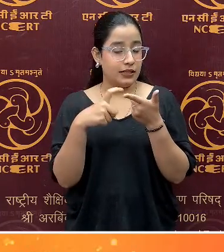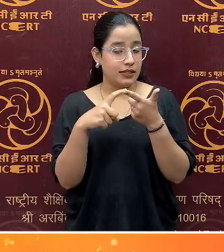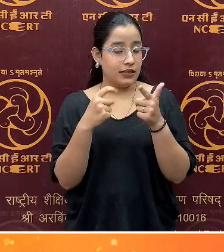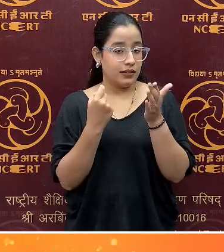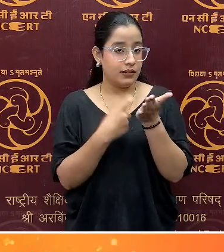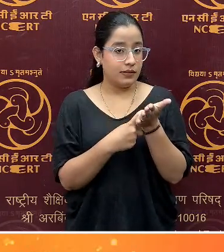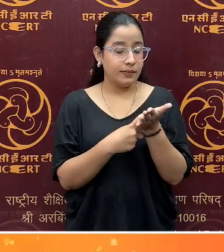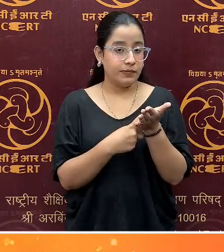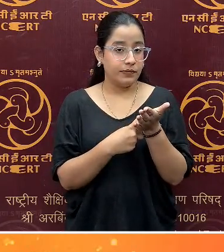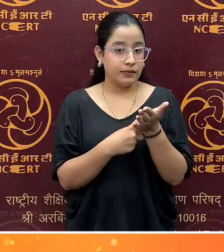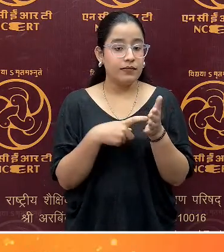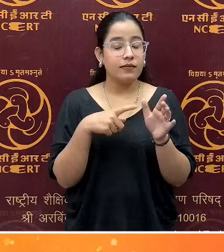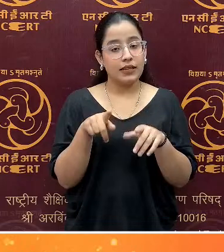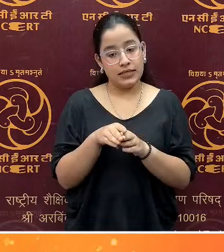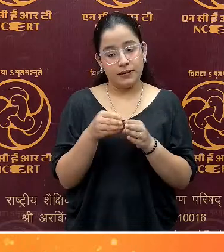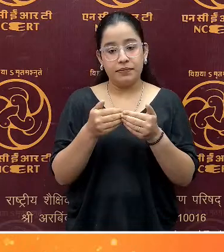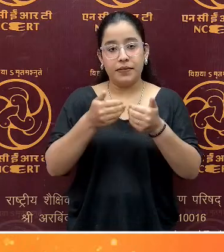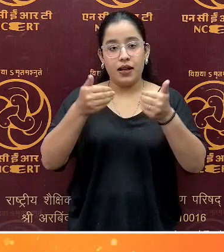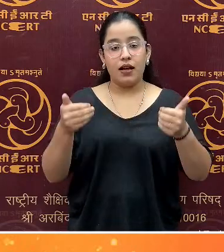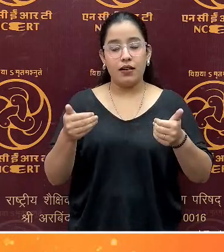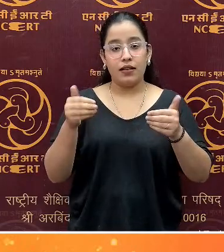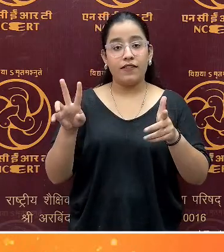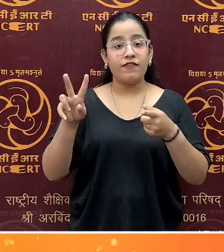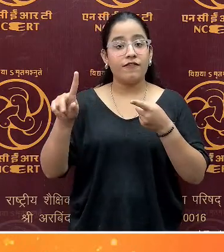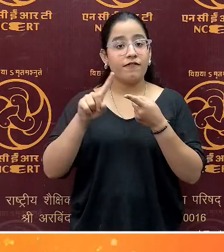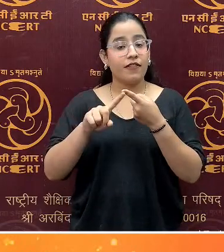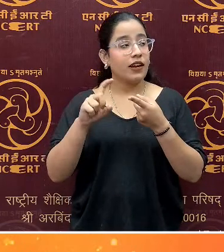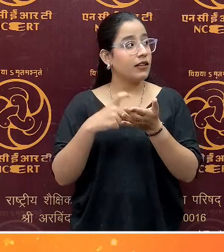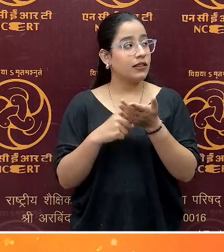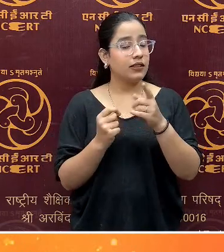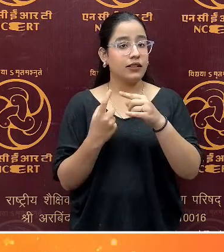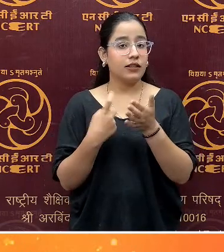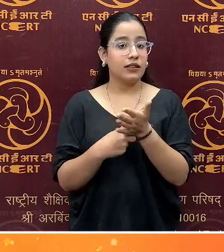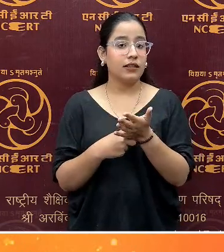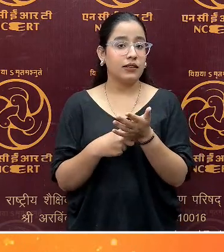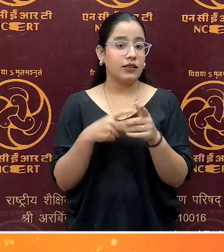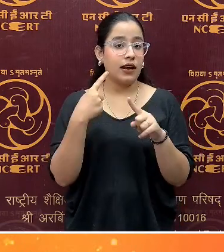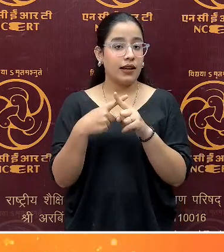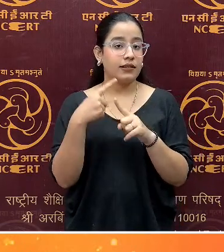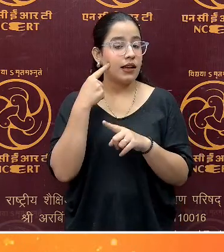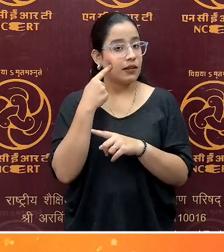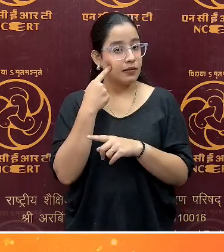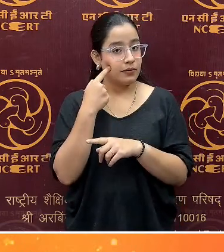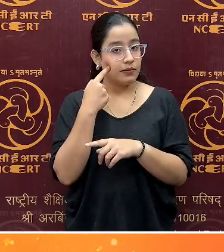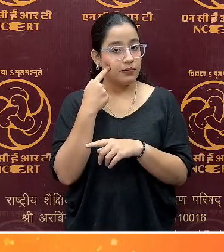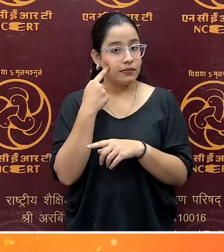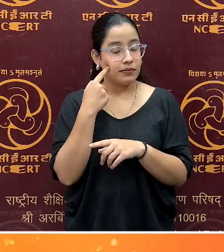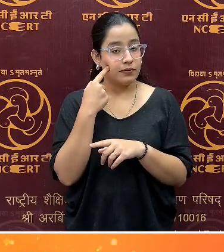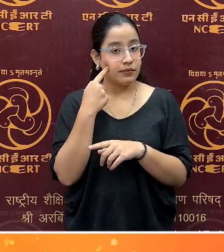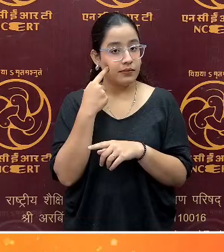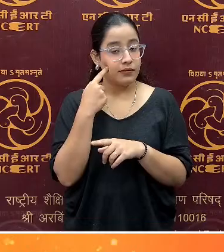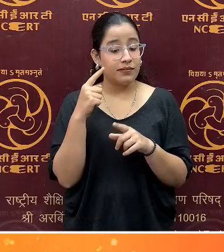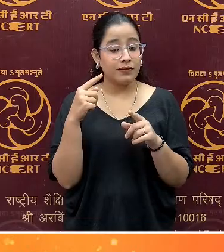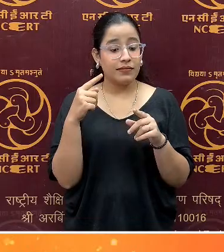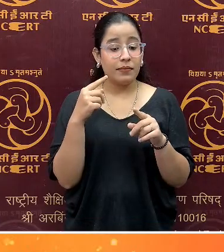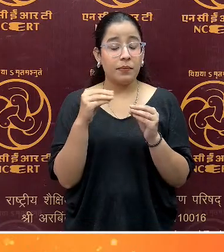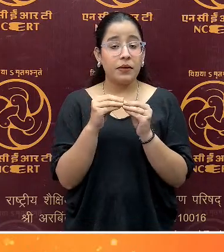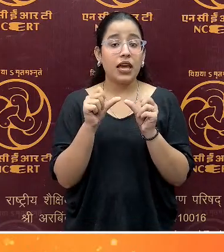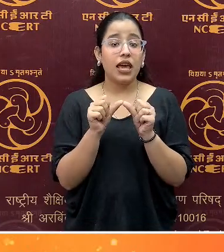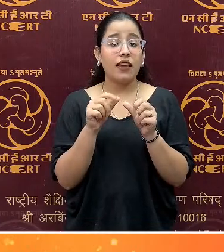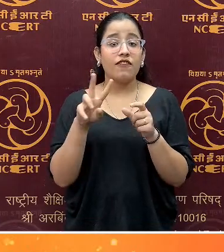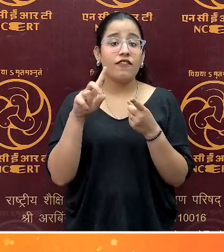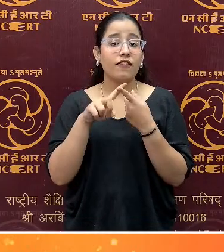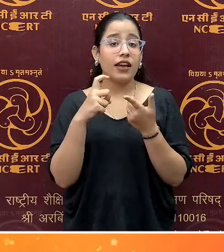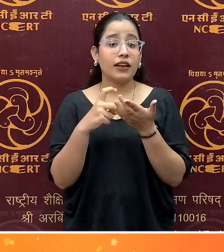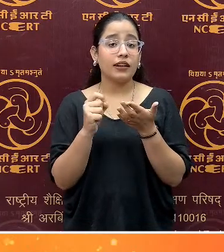split. So what is that vector B? We have it as xi. What is vector BA? This